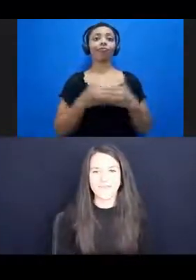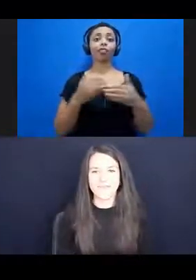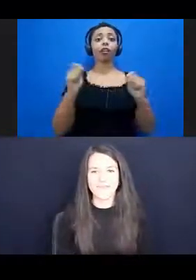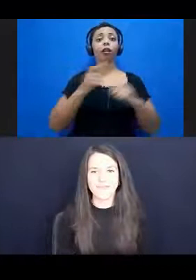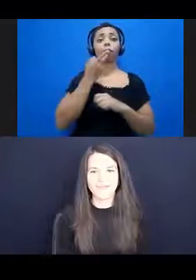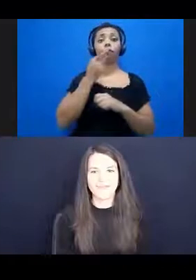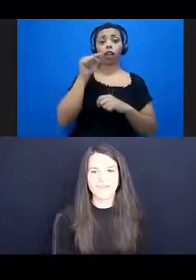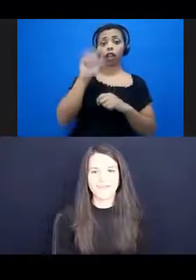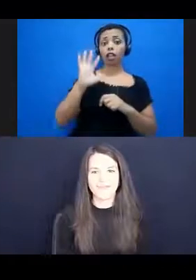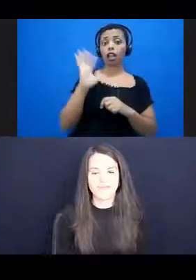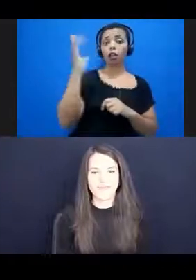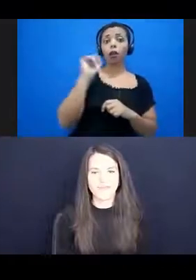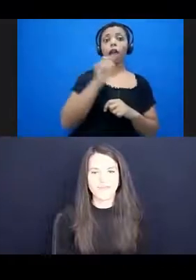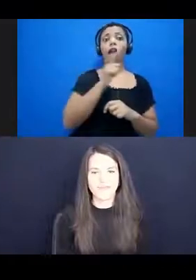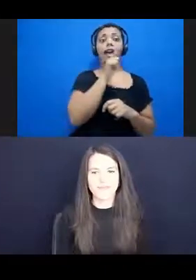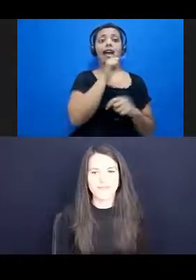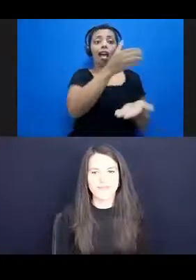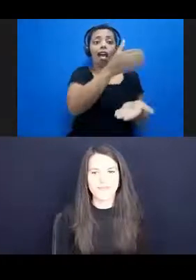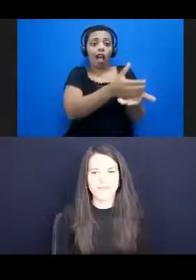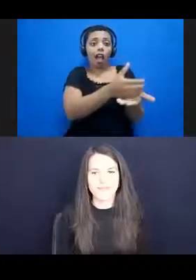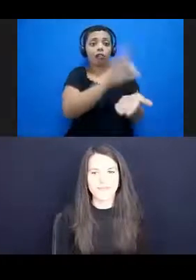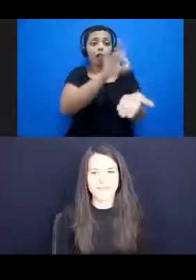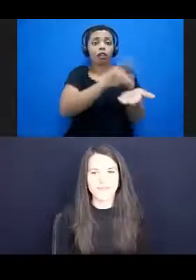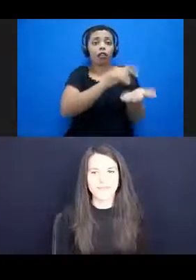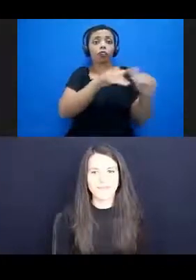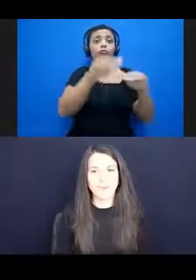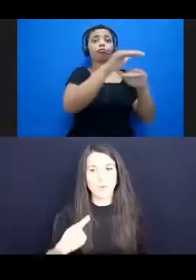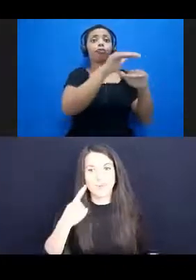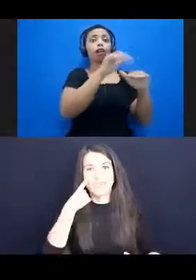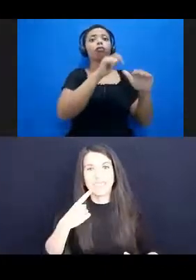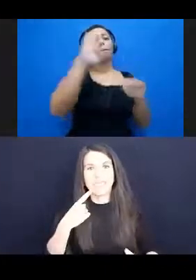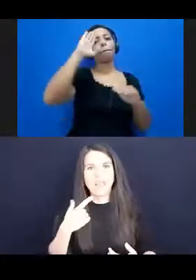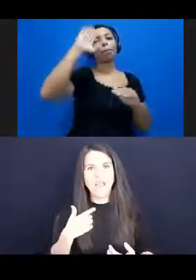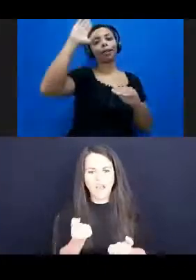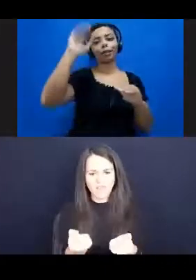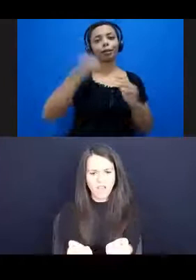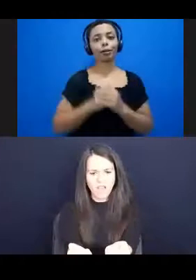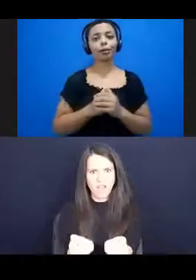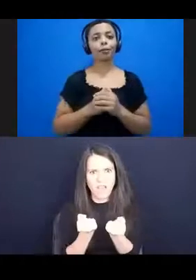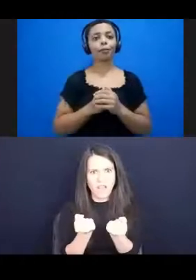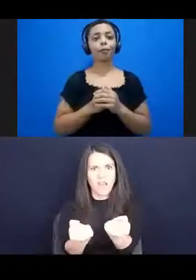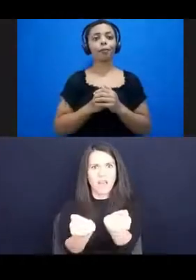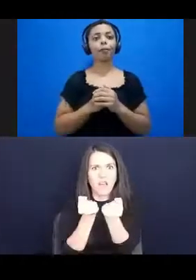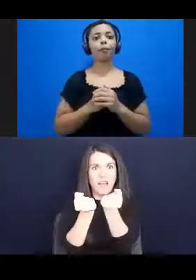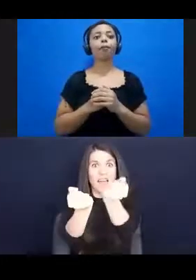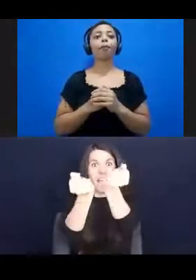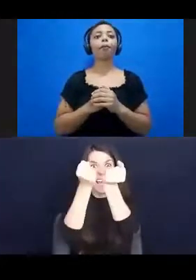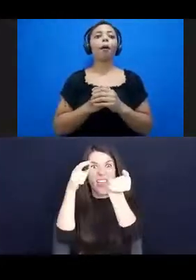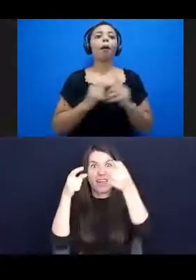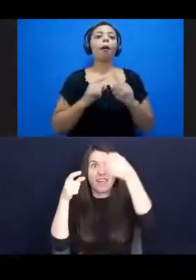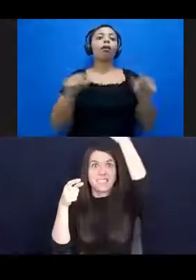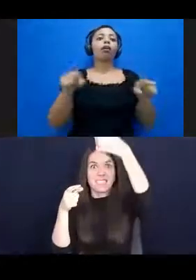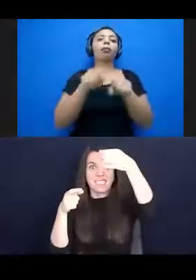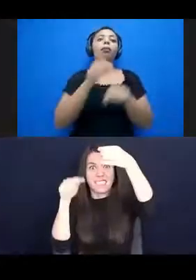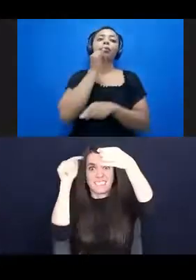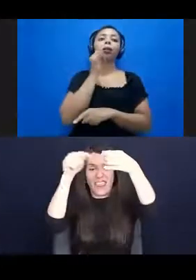is actually on top of a chest of drawers, right over at the left-hand side of the image. So in this case, the user has